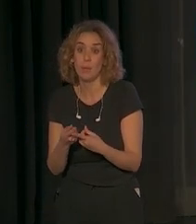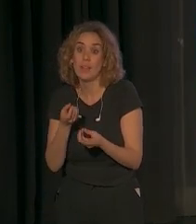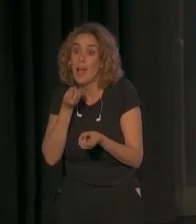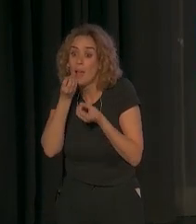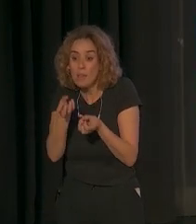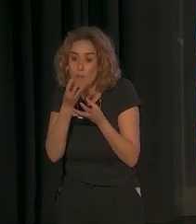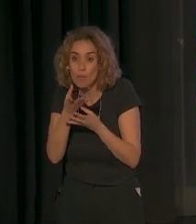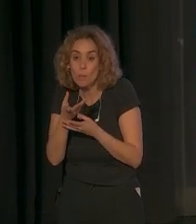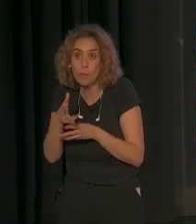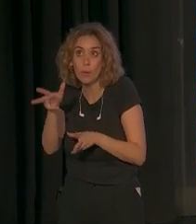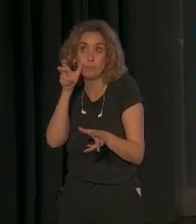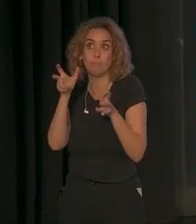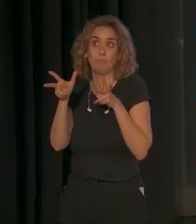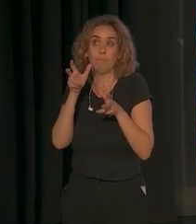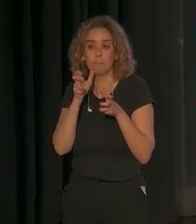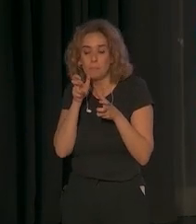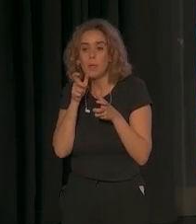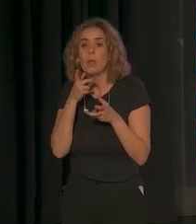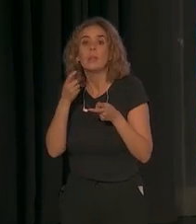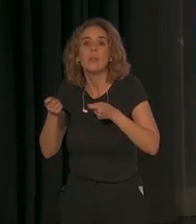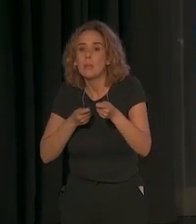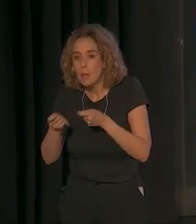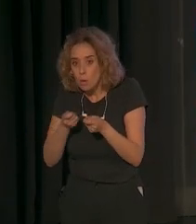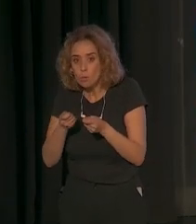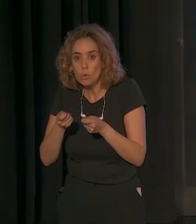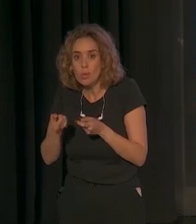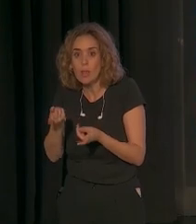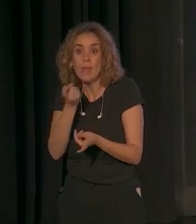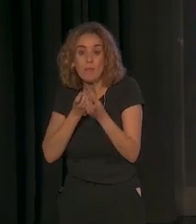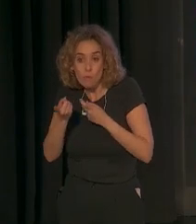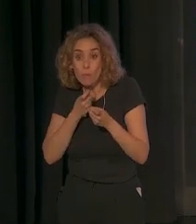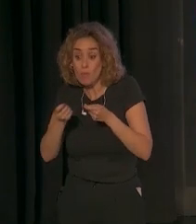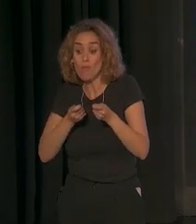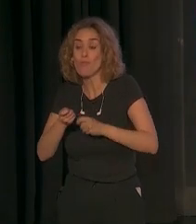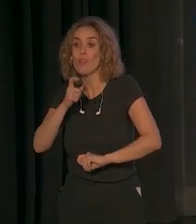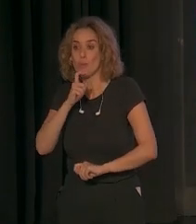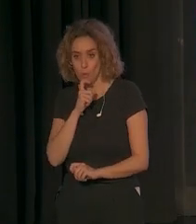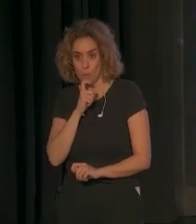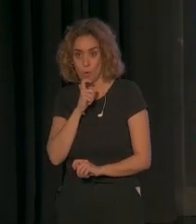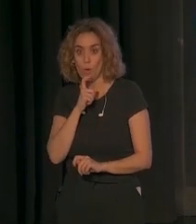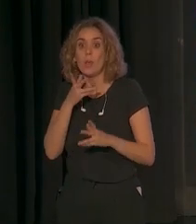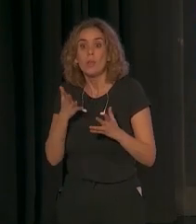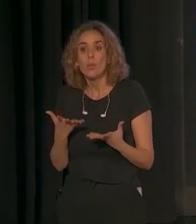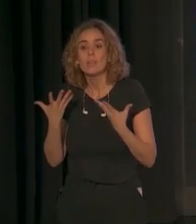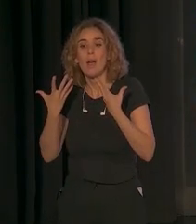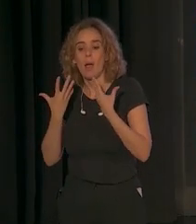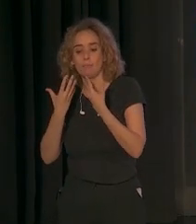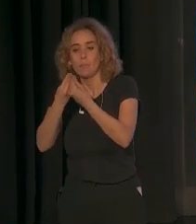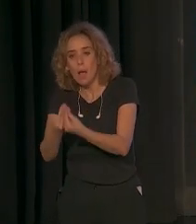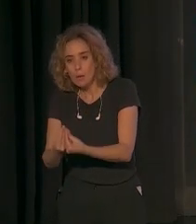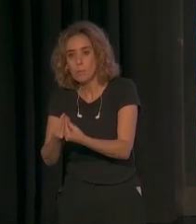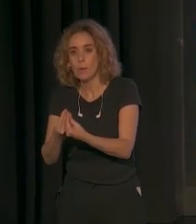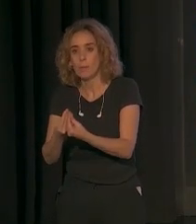support that families in translating the information they're getting and in the management of all that information. So I also